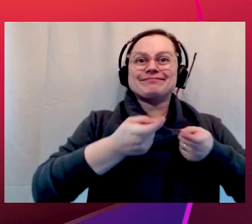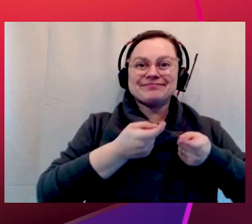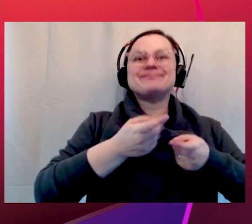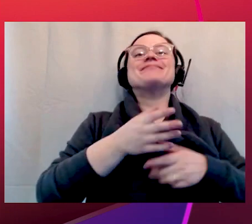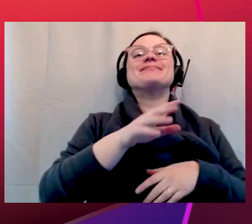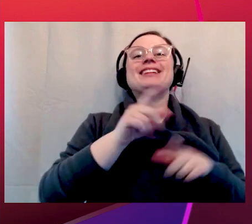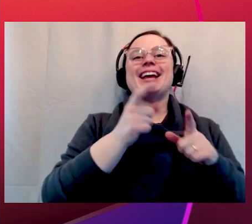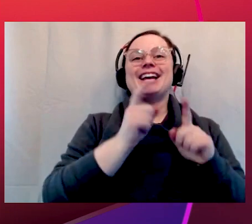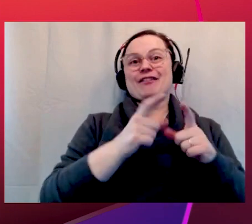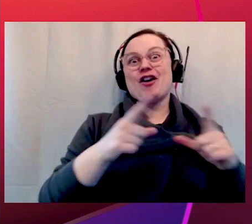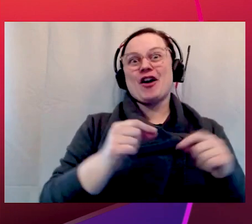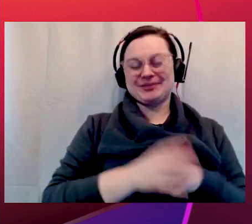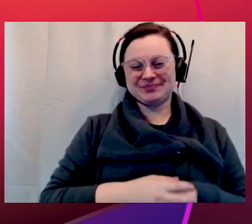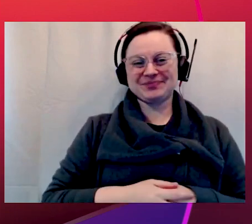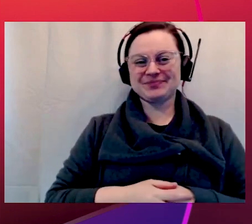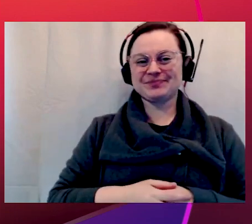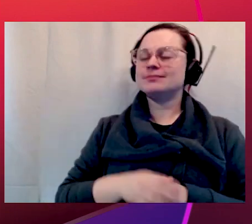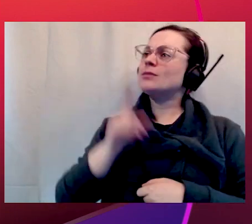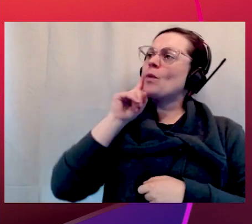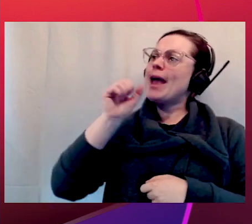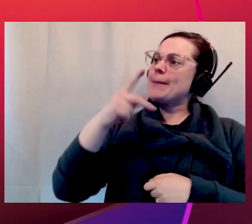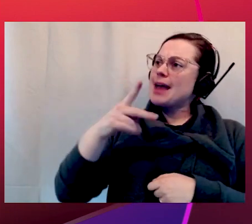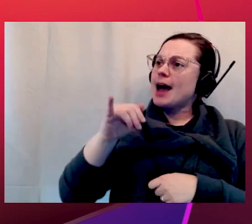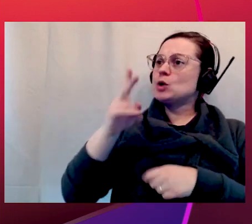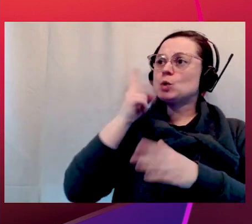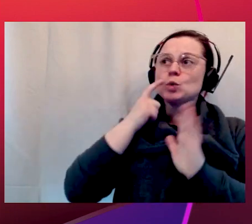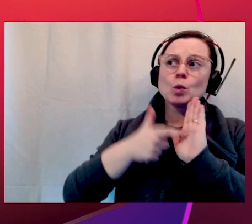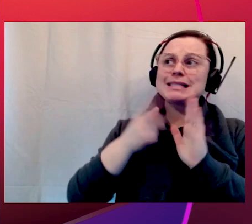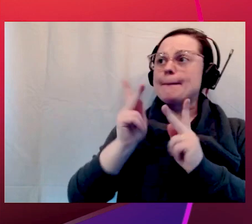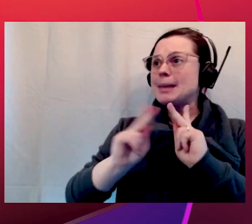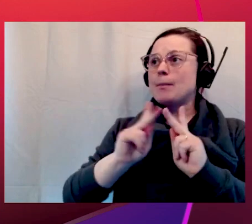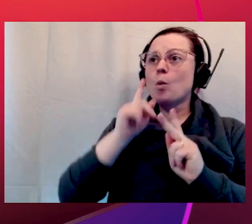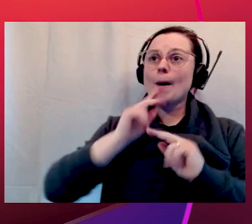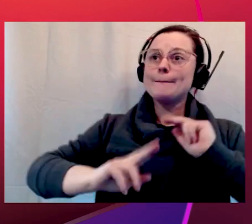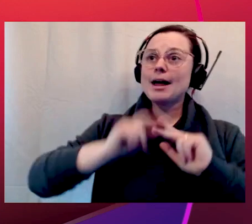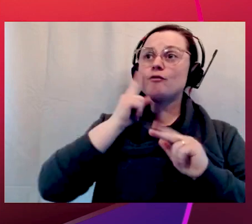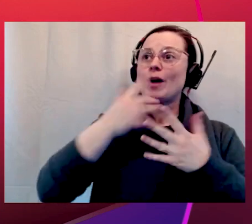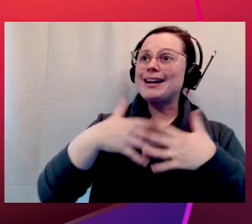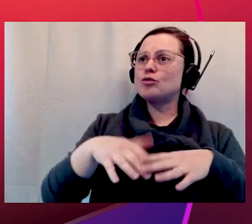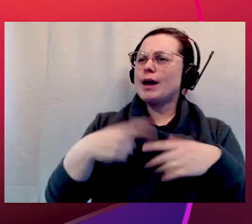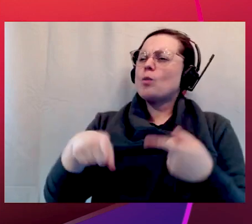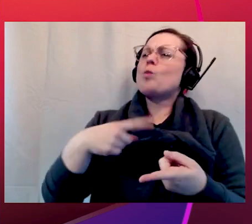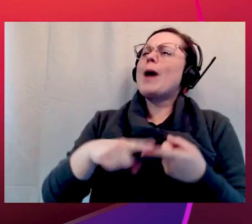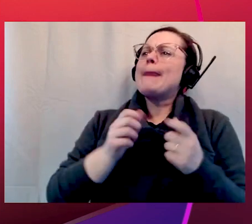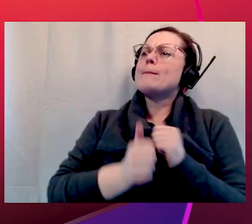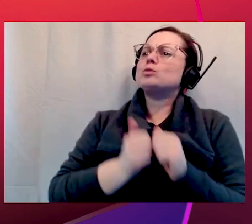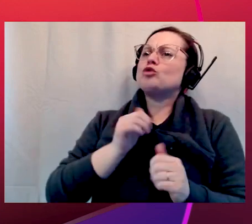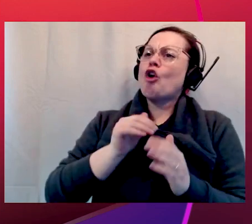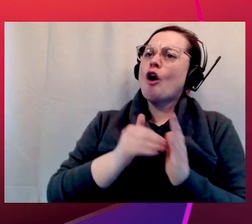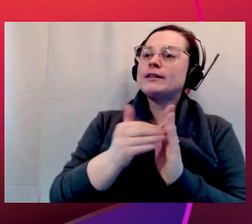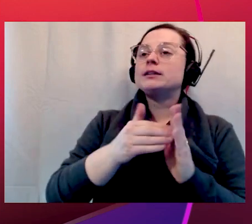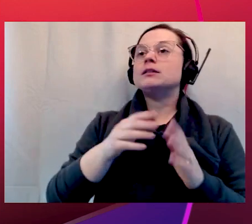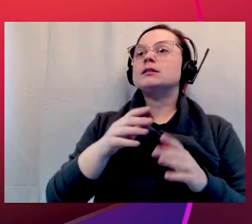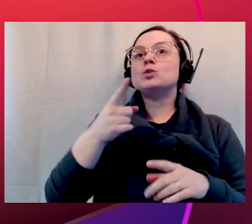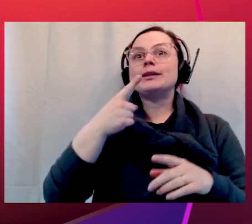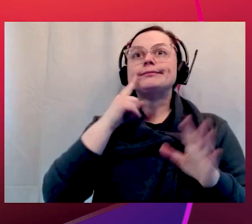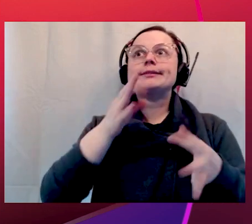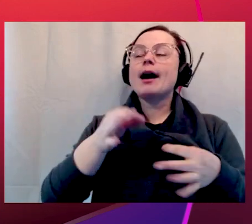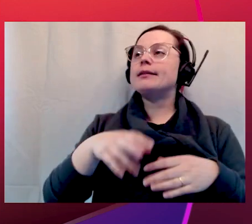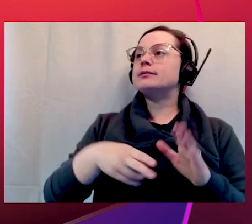people building to integrate? Do you see them like, oh, we want to, you know, on sign up send people